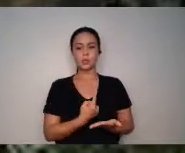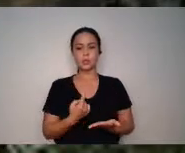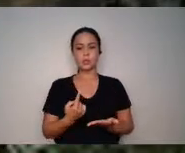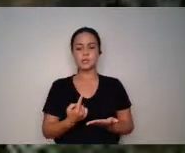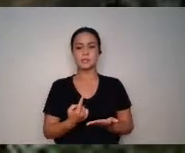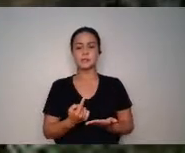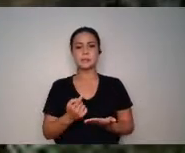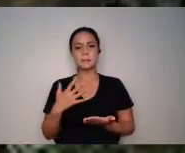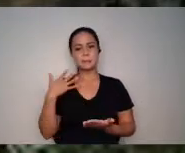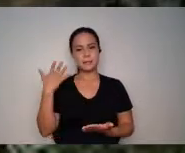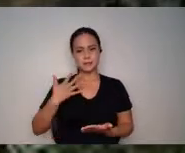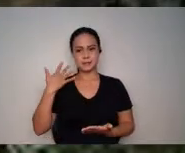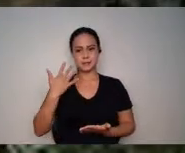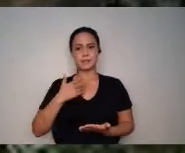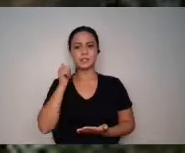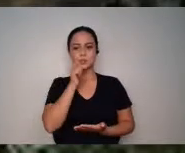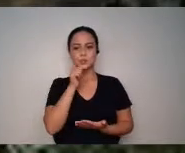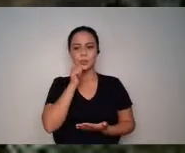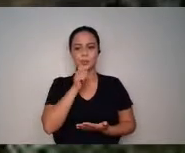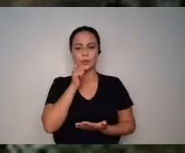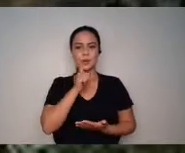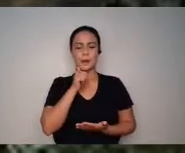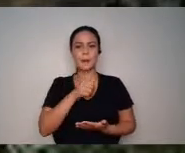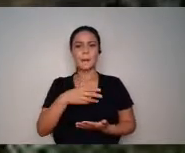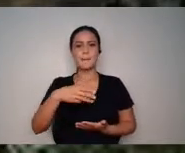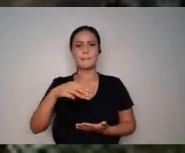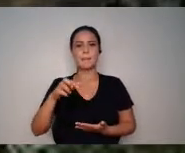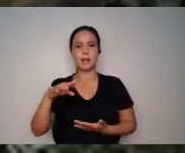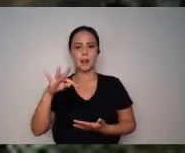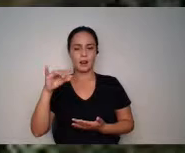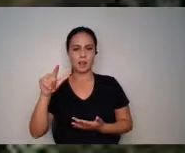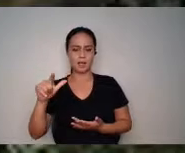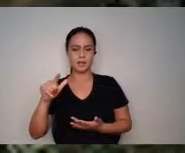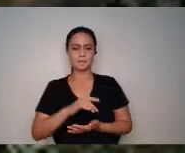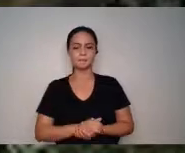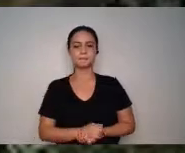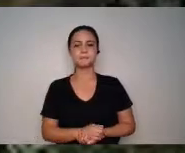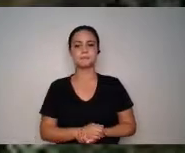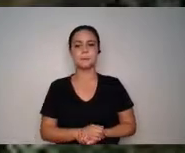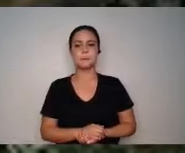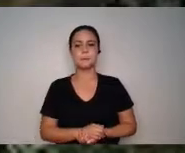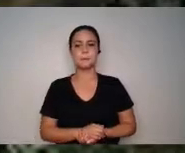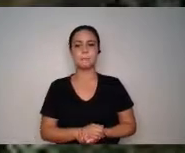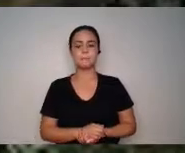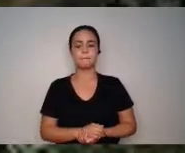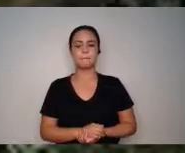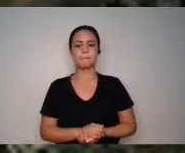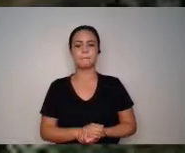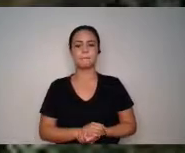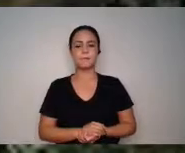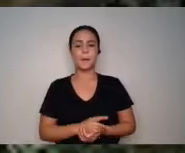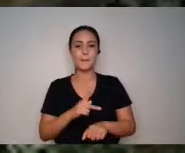I'm going to present our speaker, Dr. Marnie Dobson,